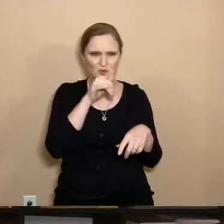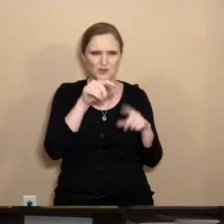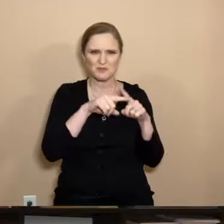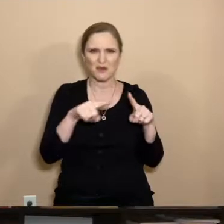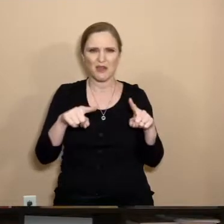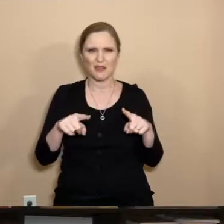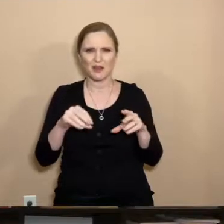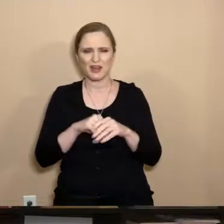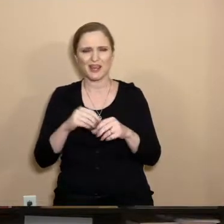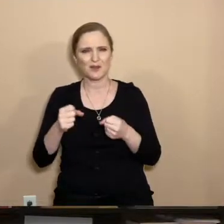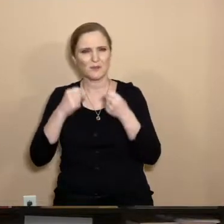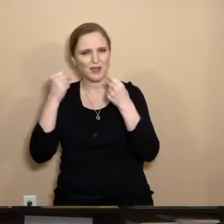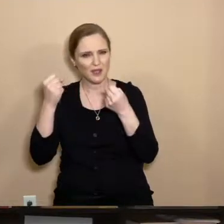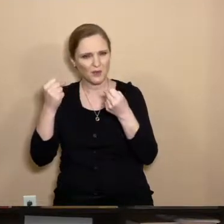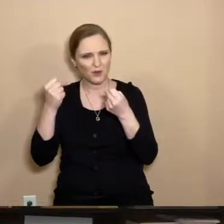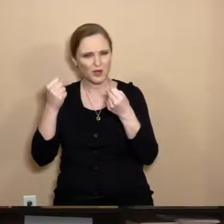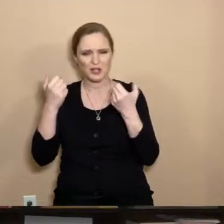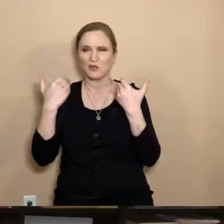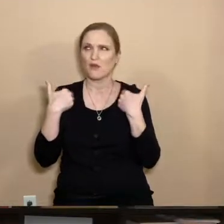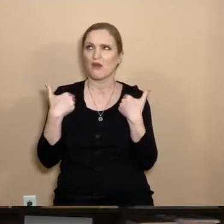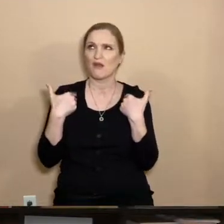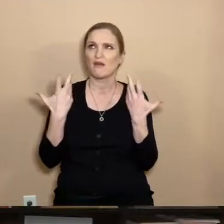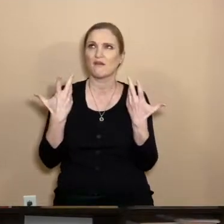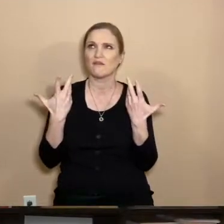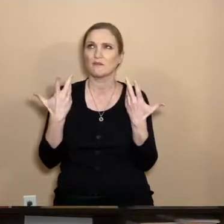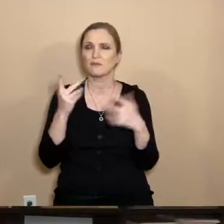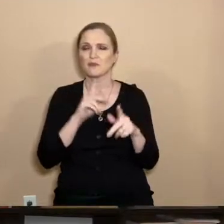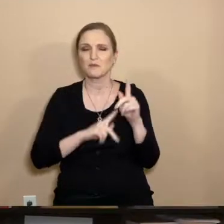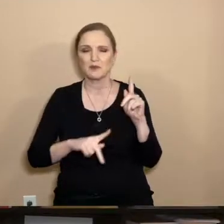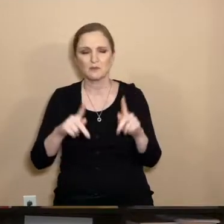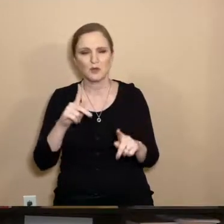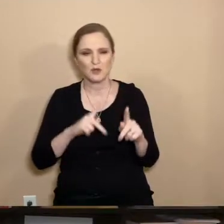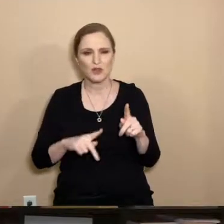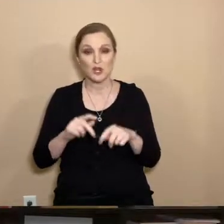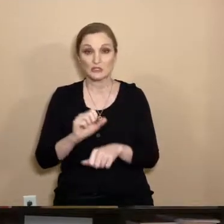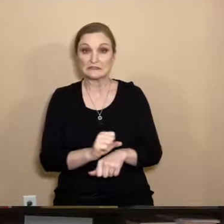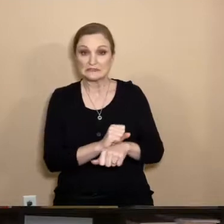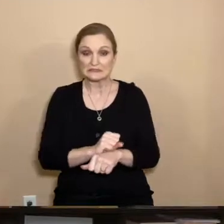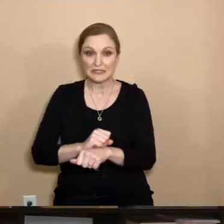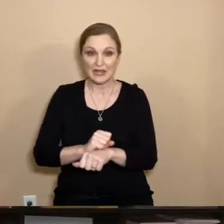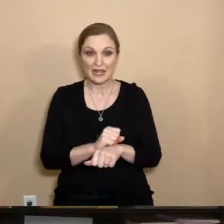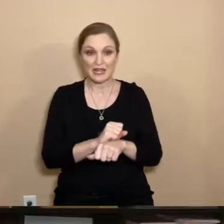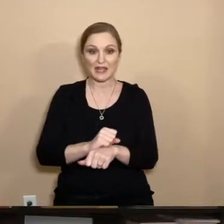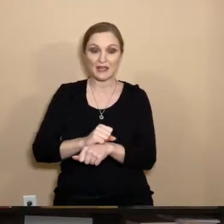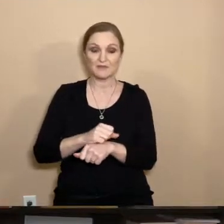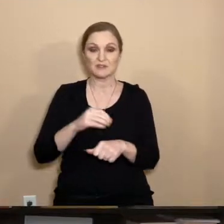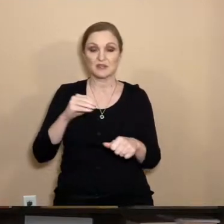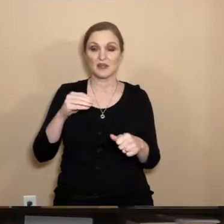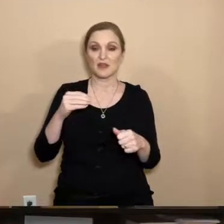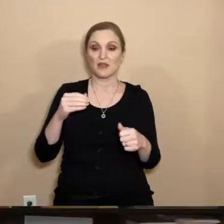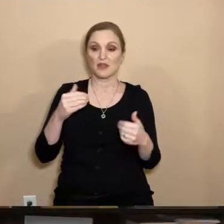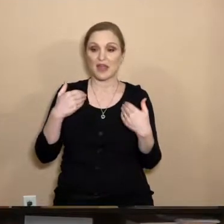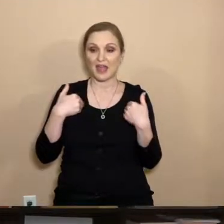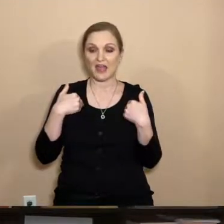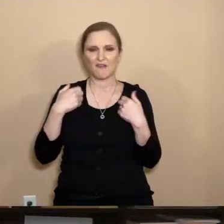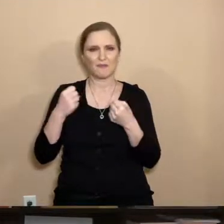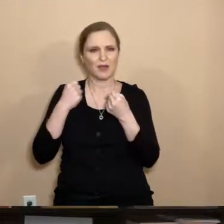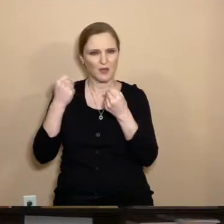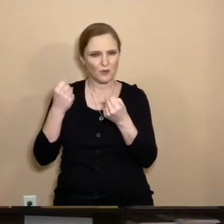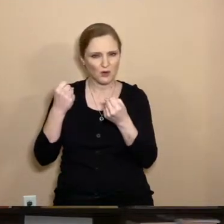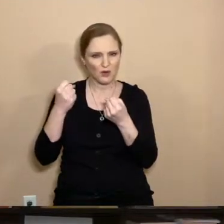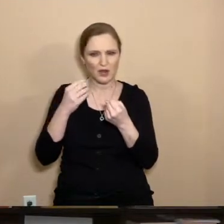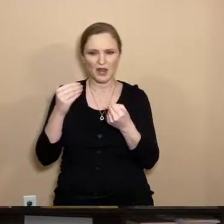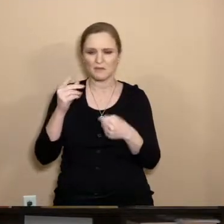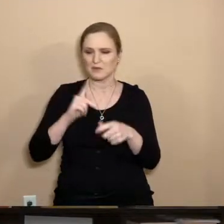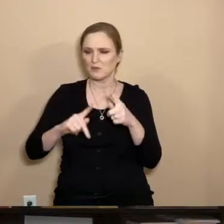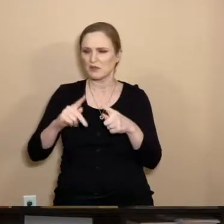risen to positions of power. You have those that are slaves that are in, again, positions of power, and those